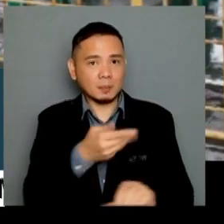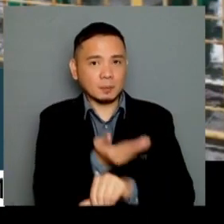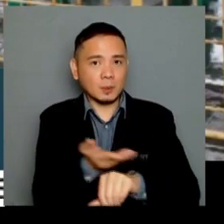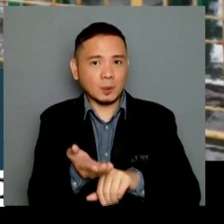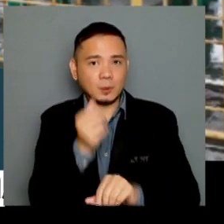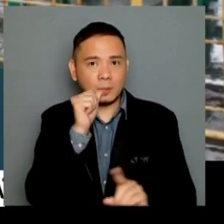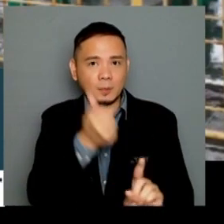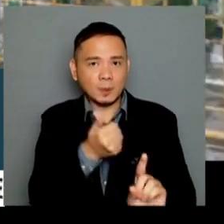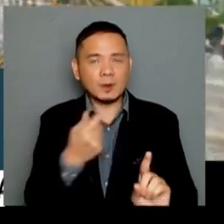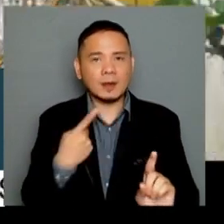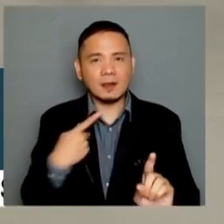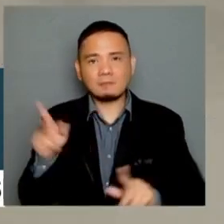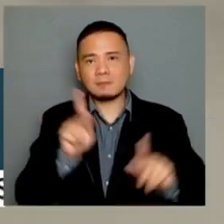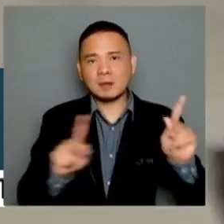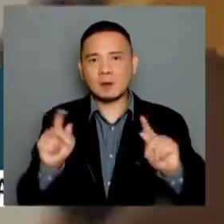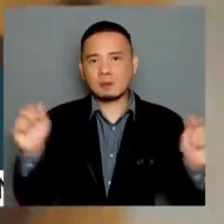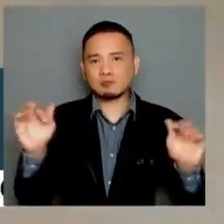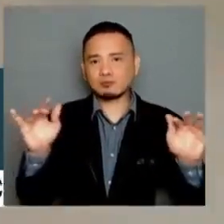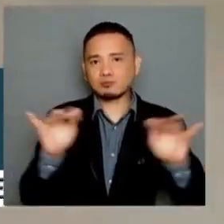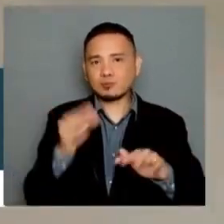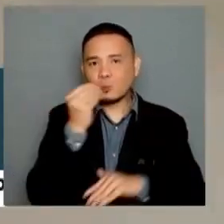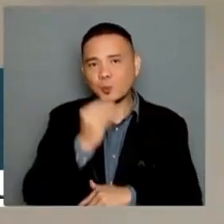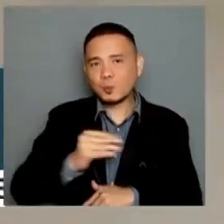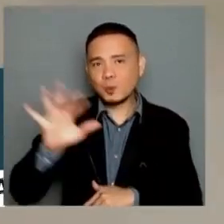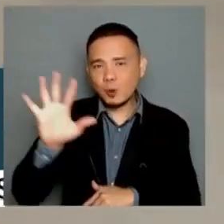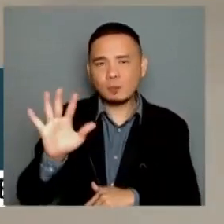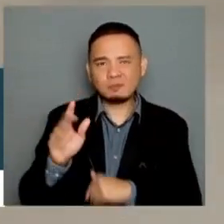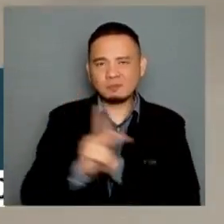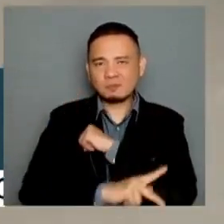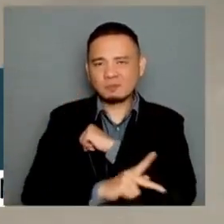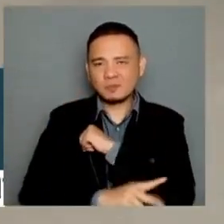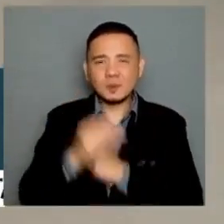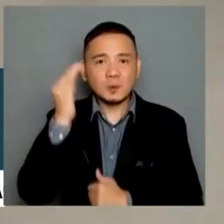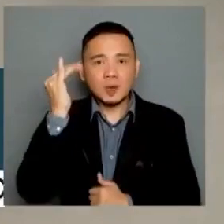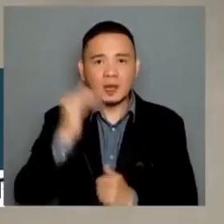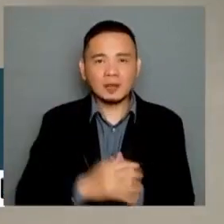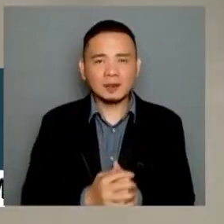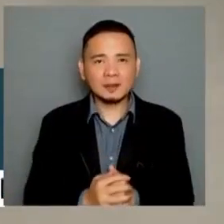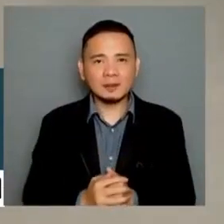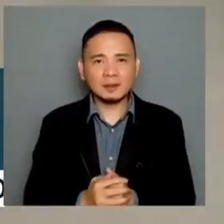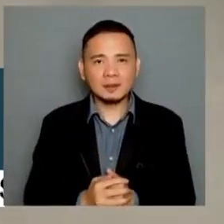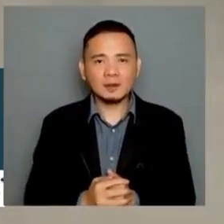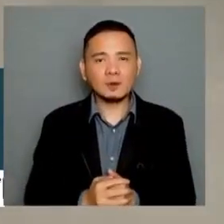an influx of passengers going home to the provinces because there will be no work